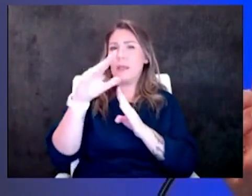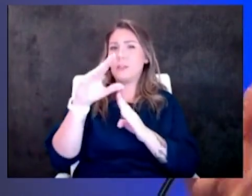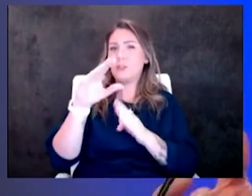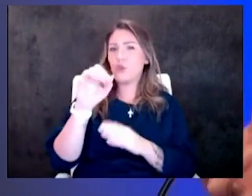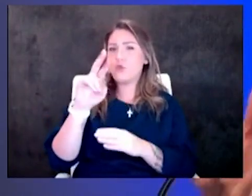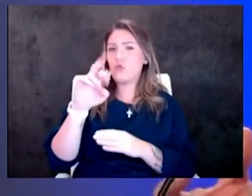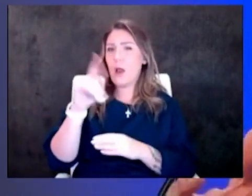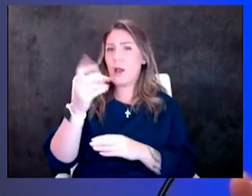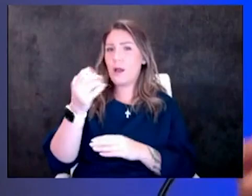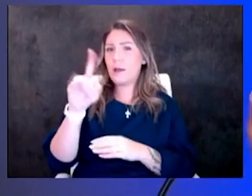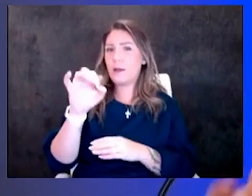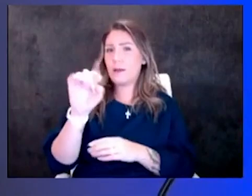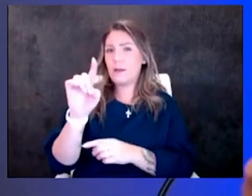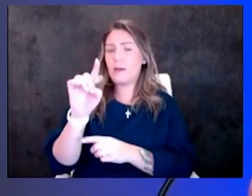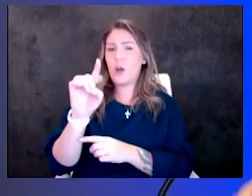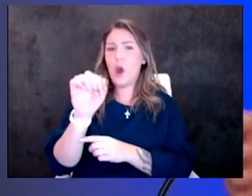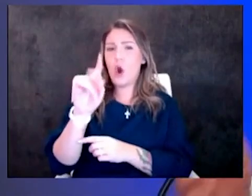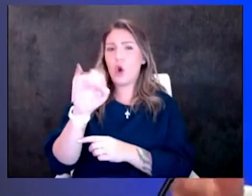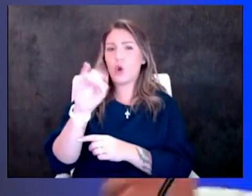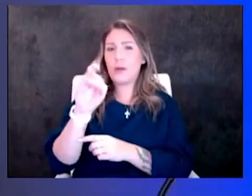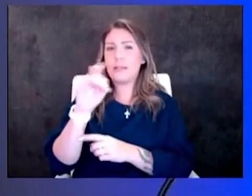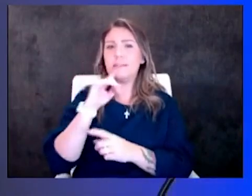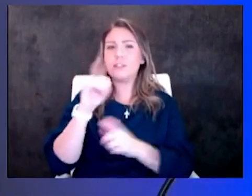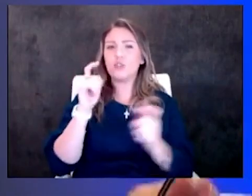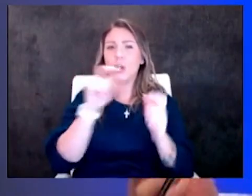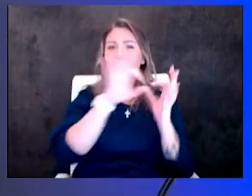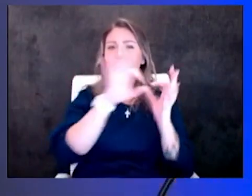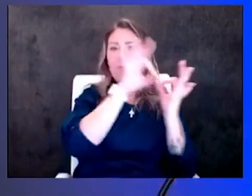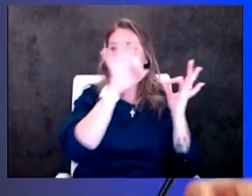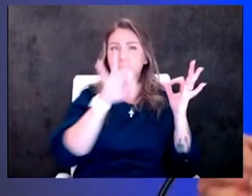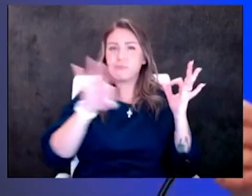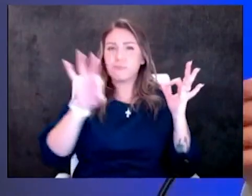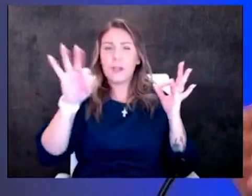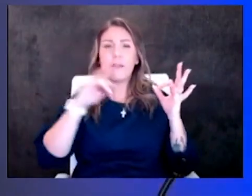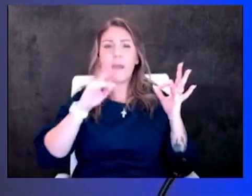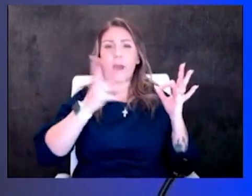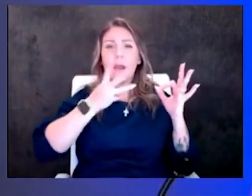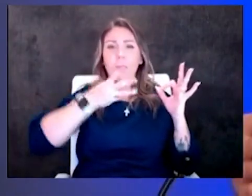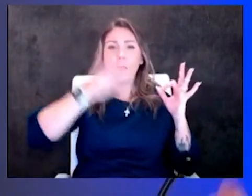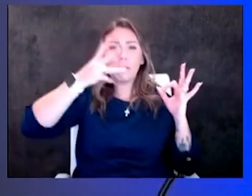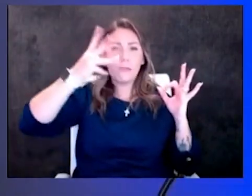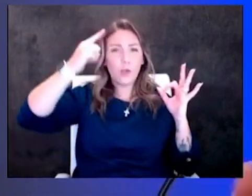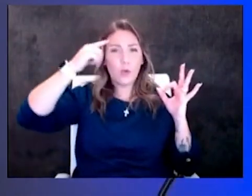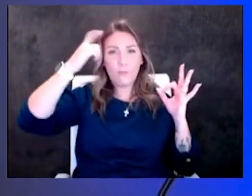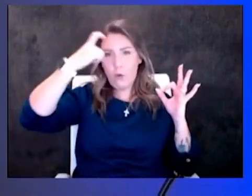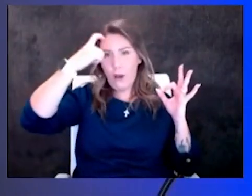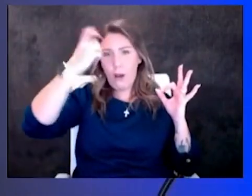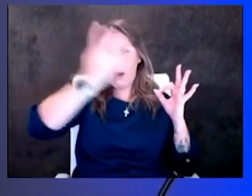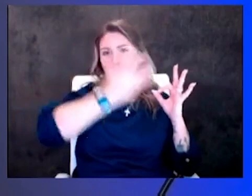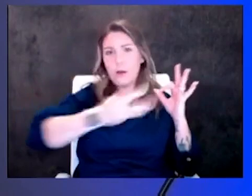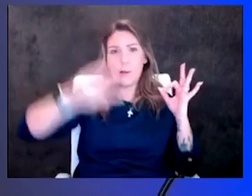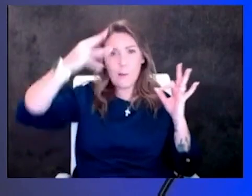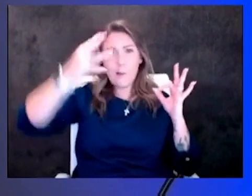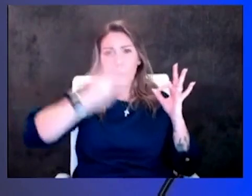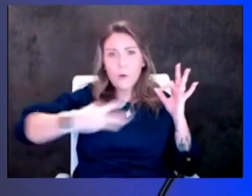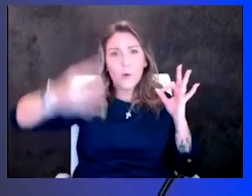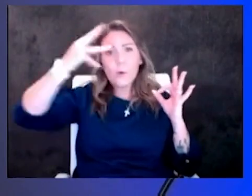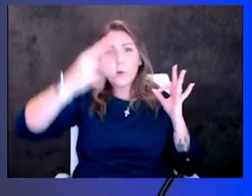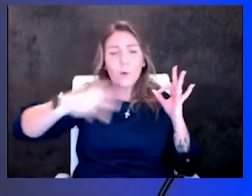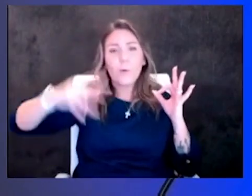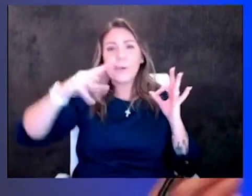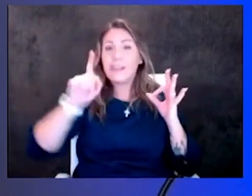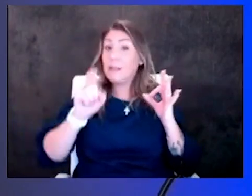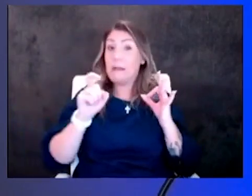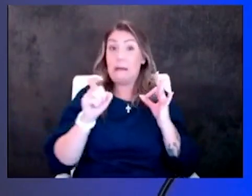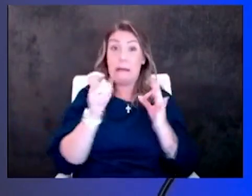the big blood vessel that supplies blood to your brain. You need it. You need it every second, every minute of the day. And this clot